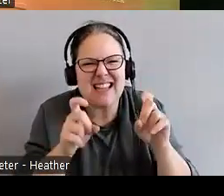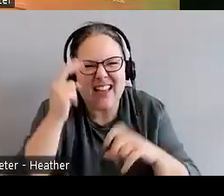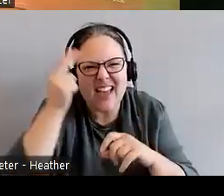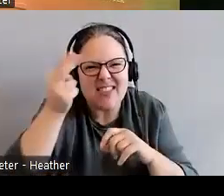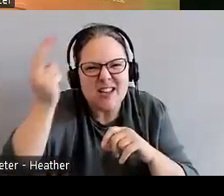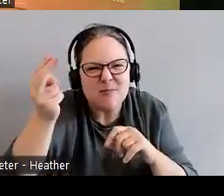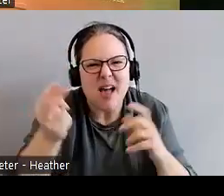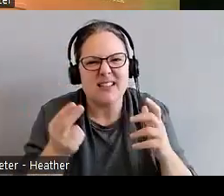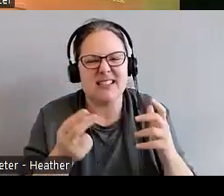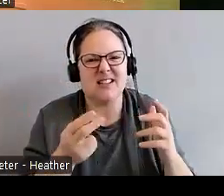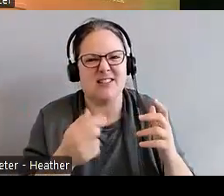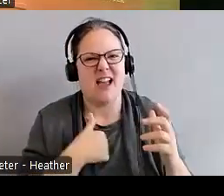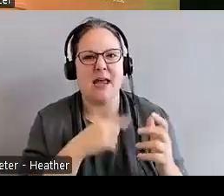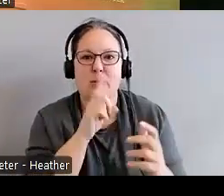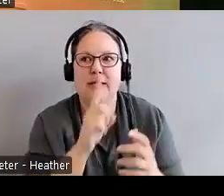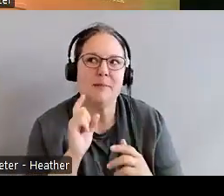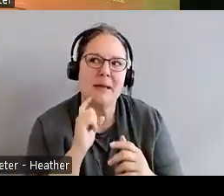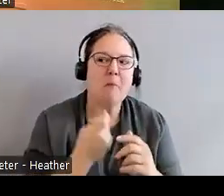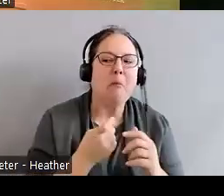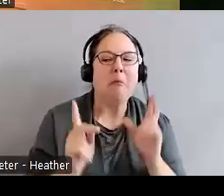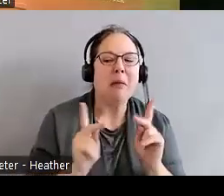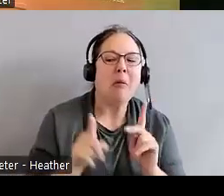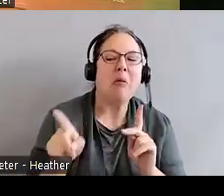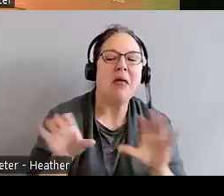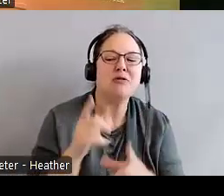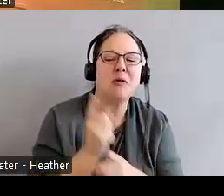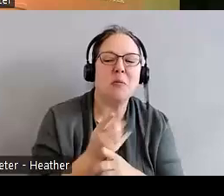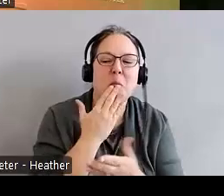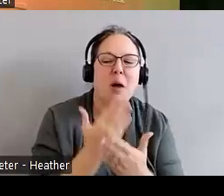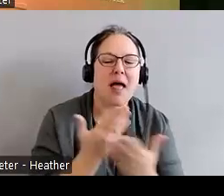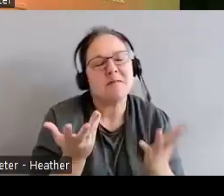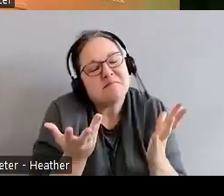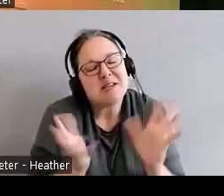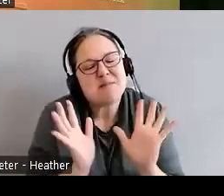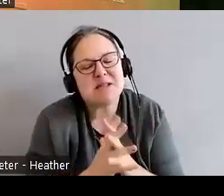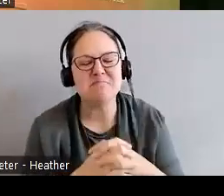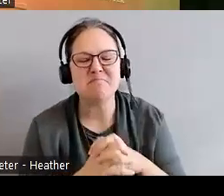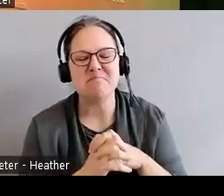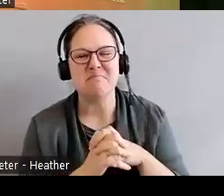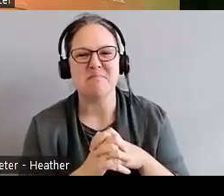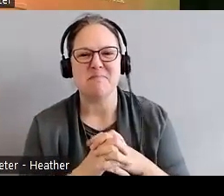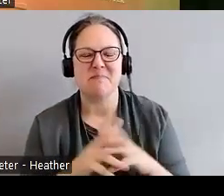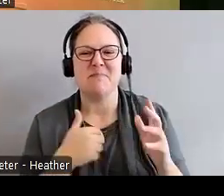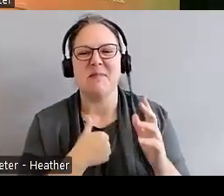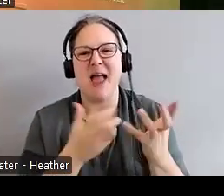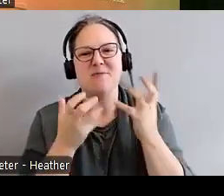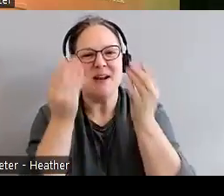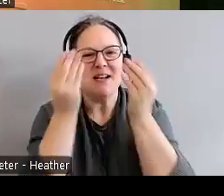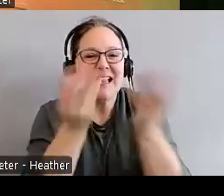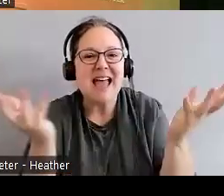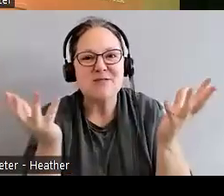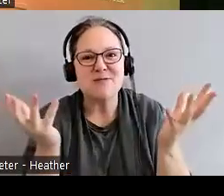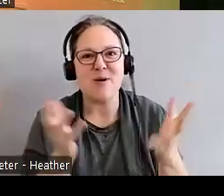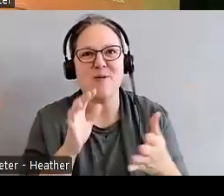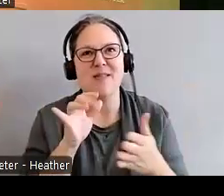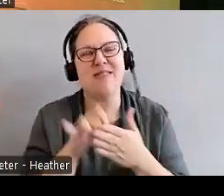of envy people who are doing it. Yeah. So anyway, I also wanted to just let you know that, you know, those